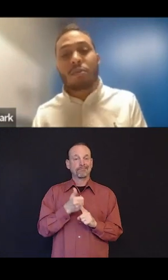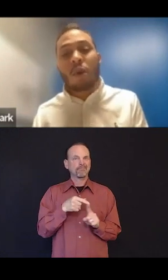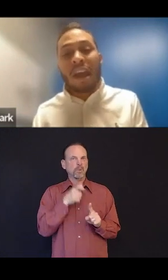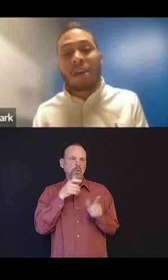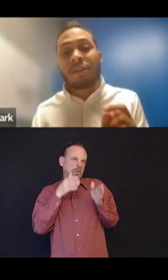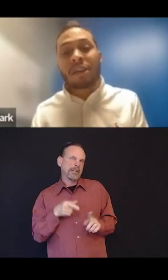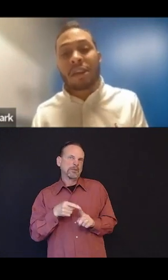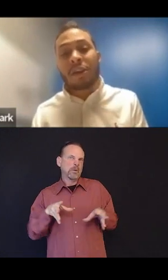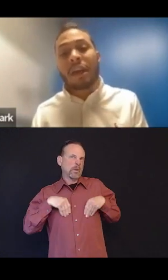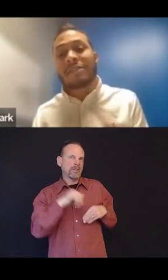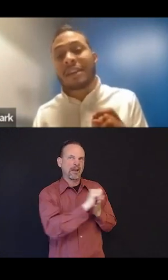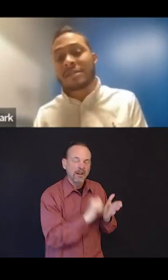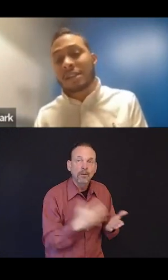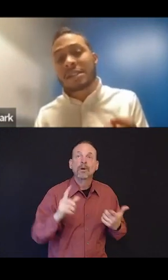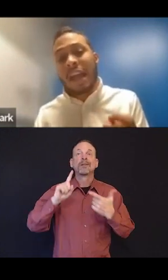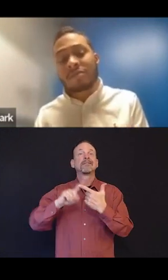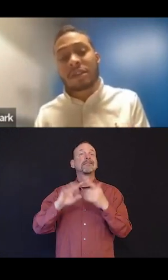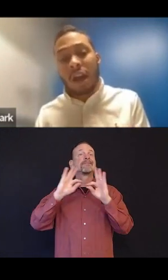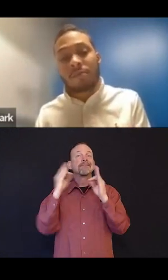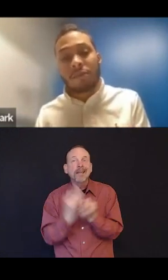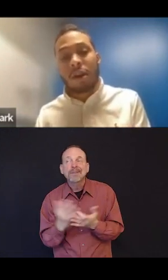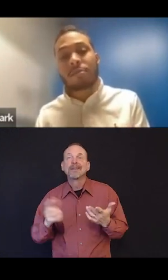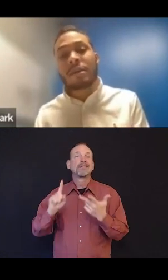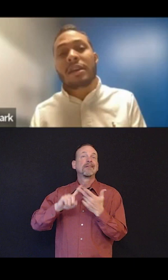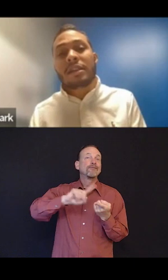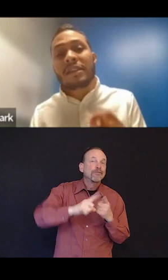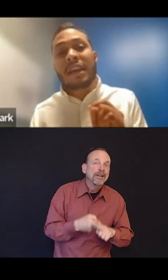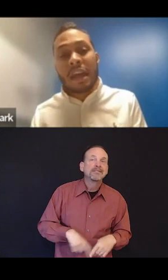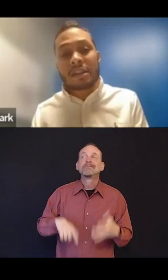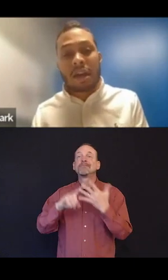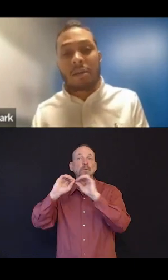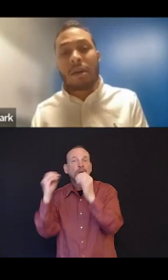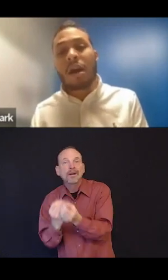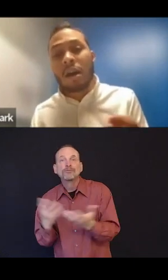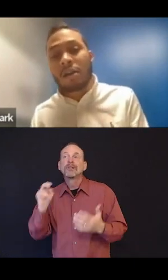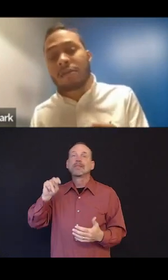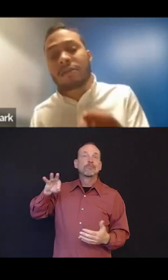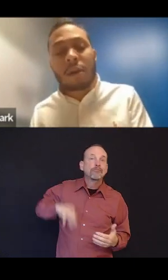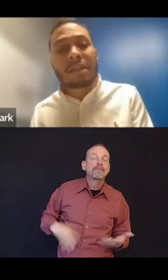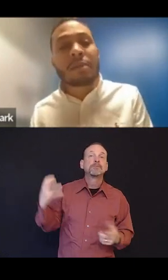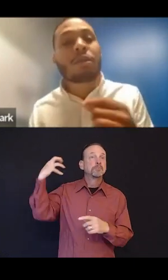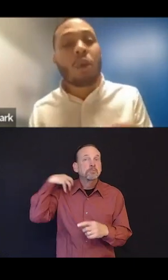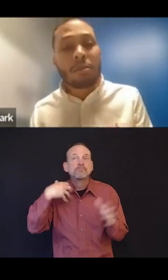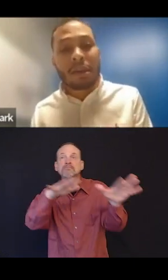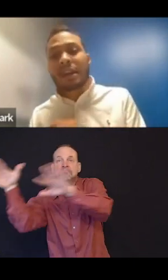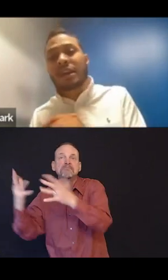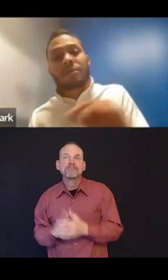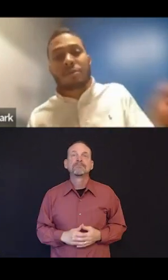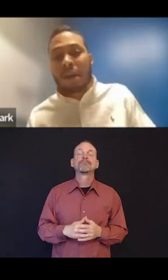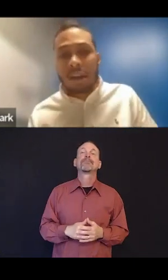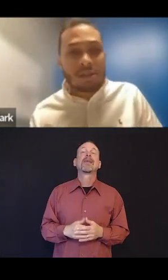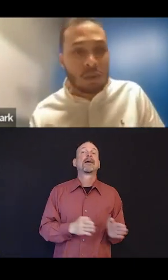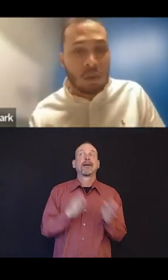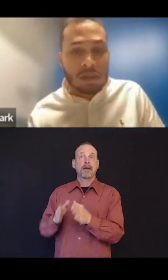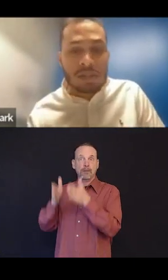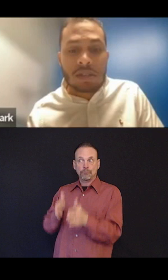$13,590 more every year. And that doesn't have to come from the income from the employment. It could come